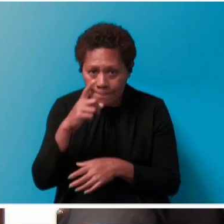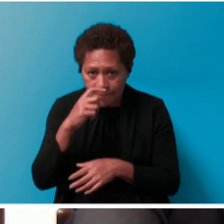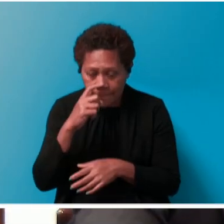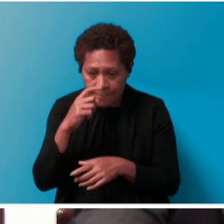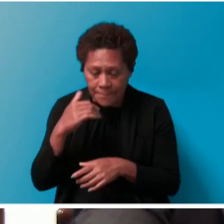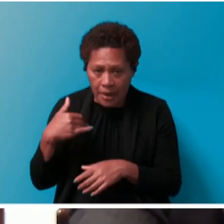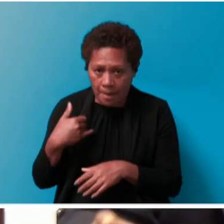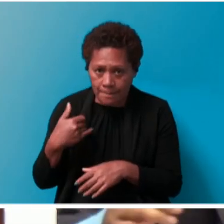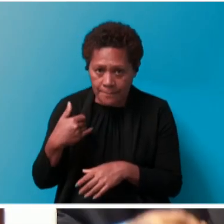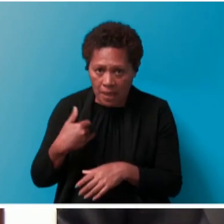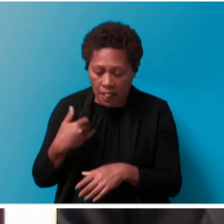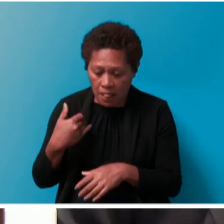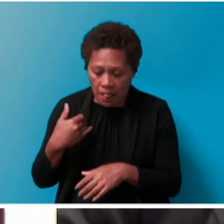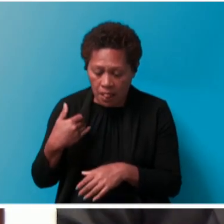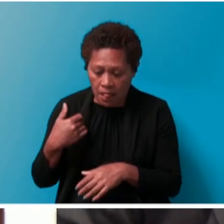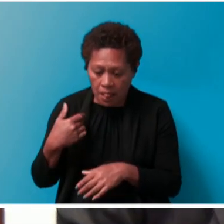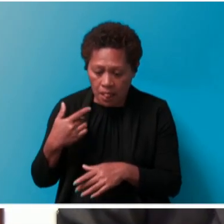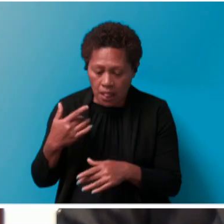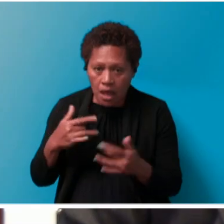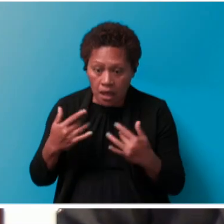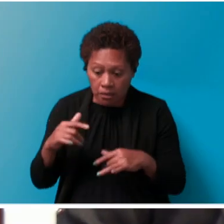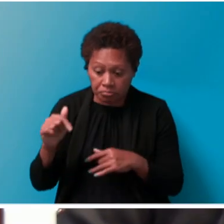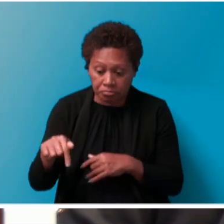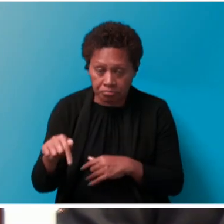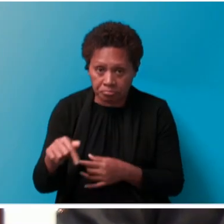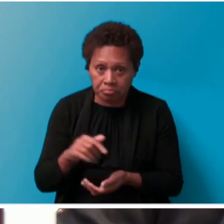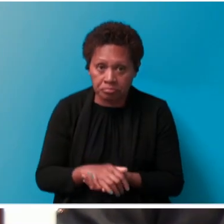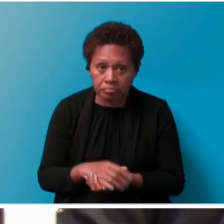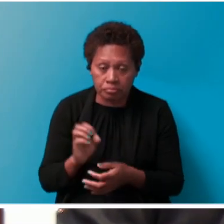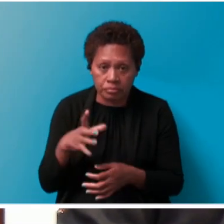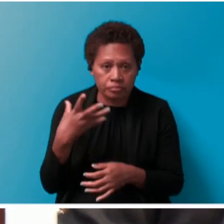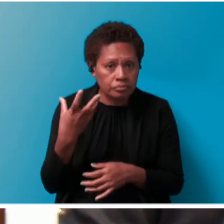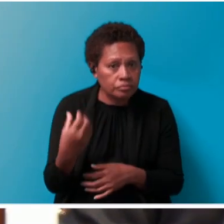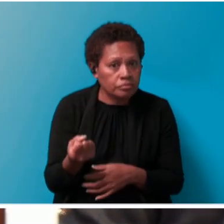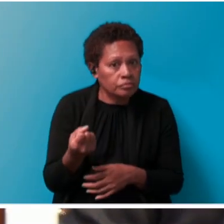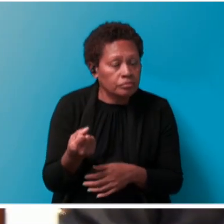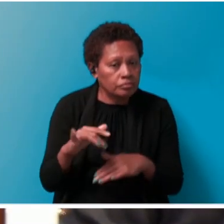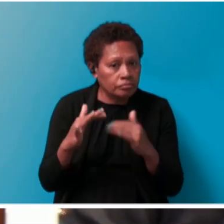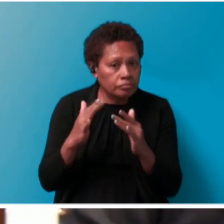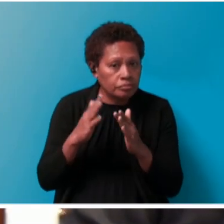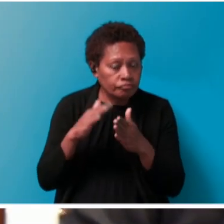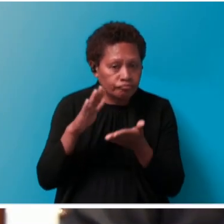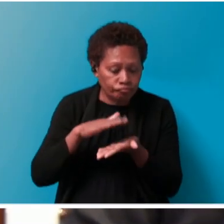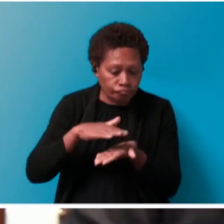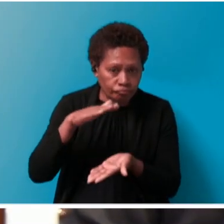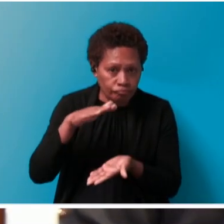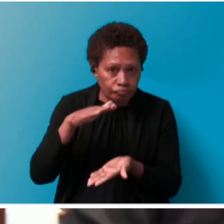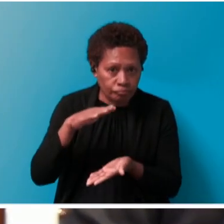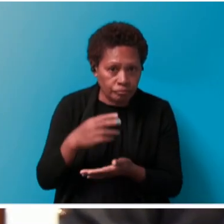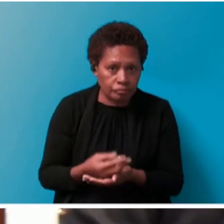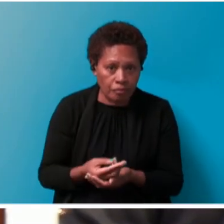First survey was done in 2015, and the number of houses, Mr. Speaker, sir, kept on increasing from